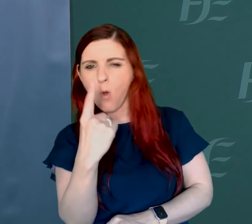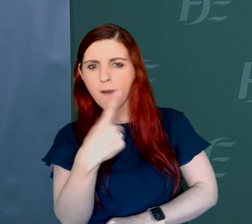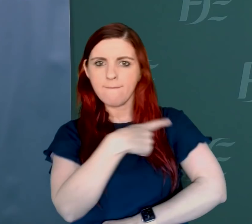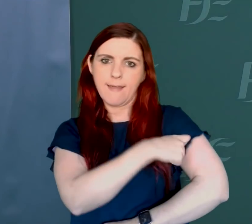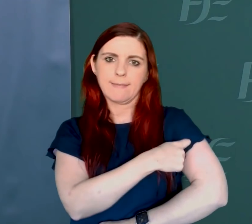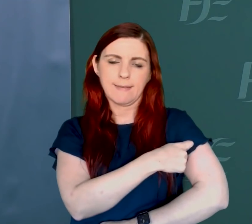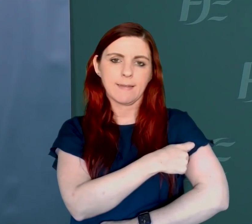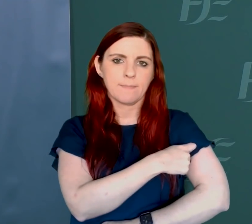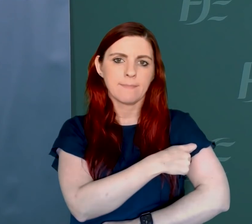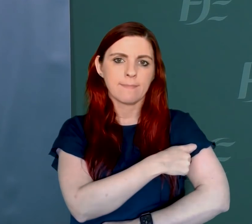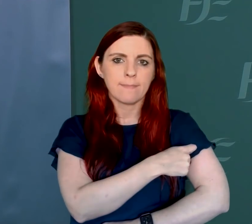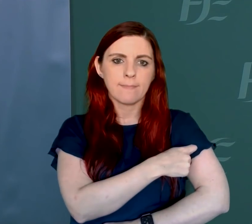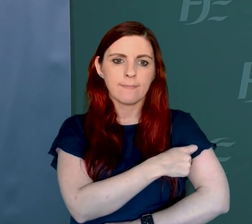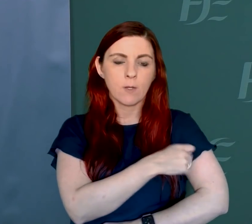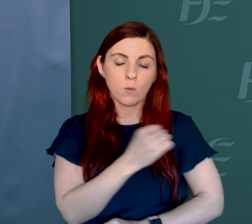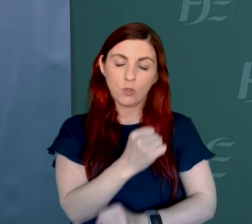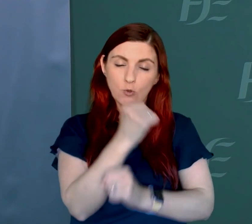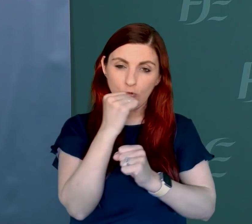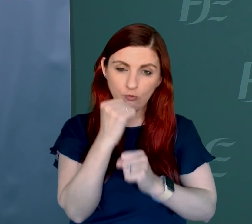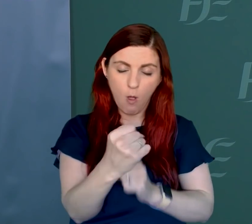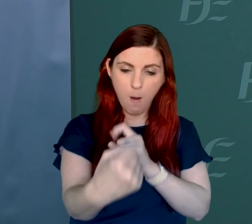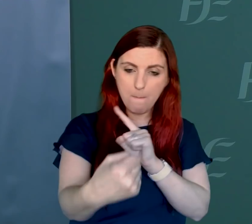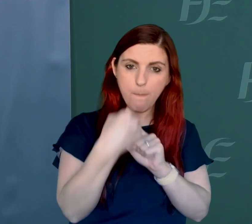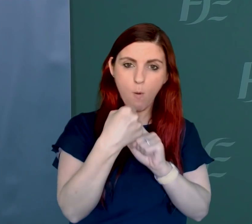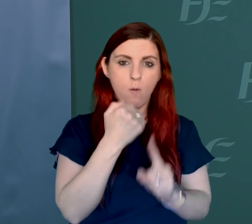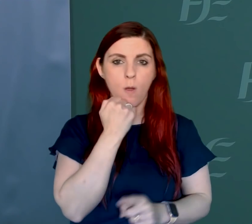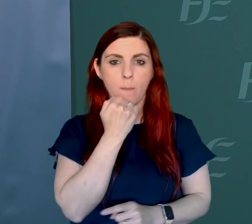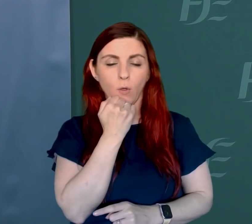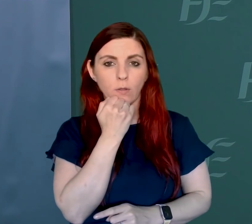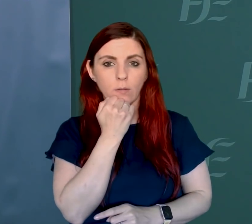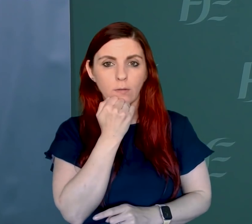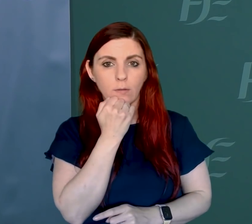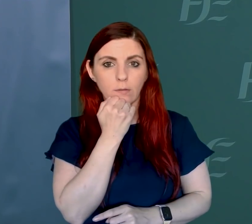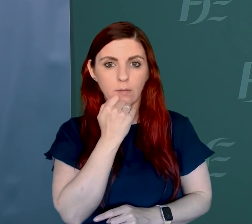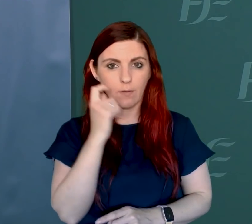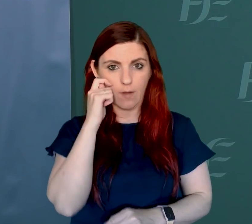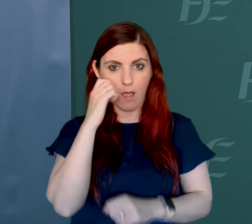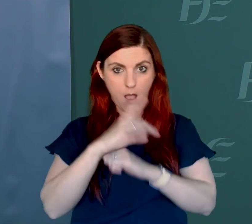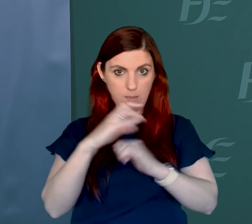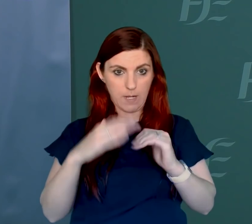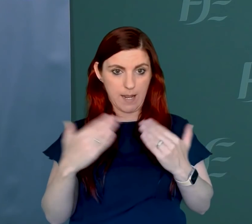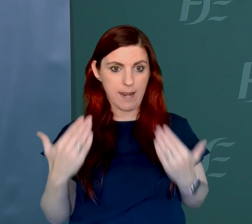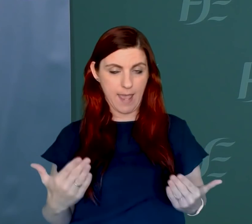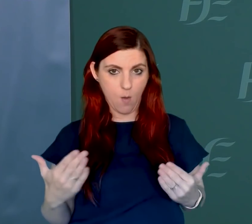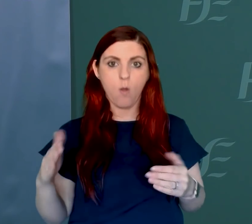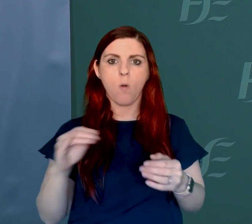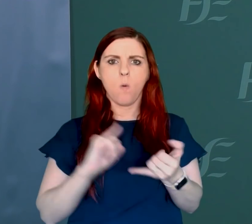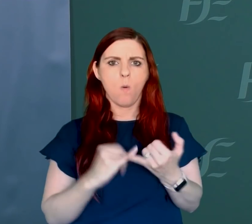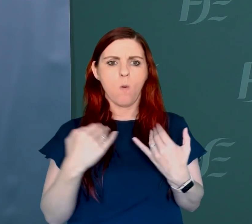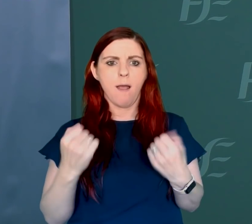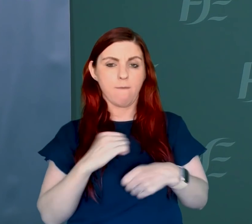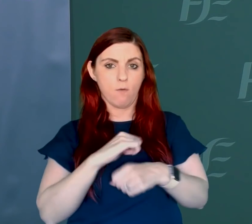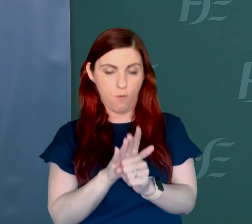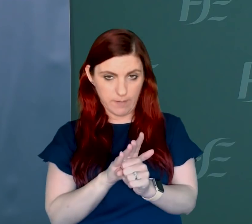really strong, profound figure. And the vaccination status today in hospital, fully vaccinated of all the